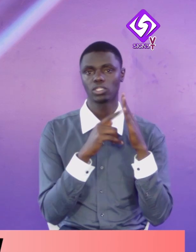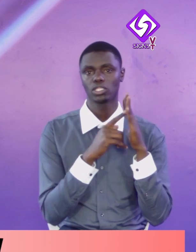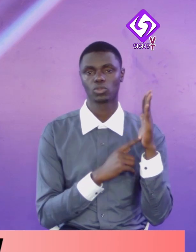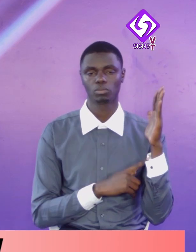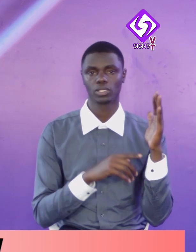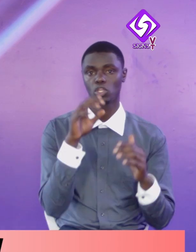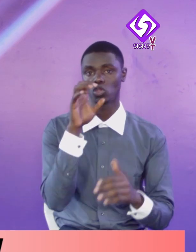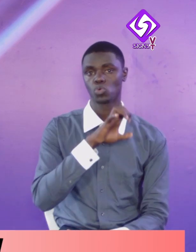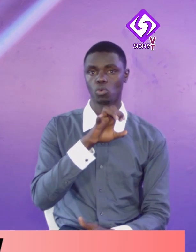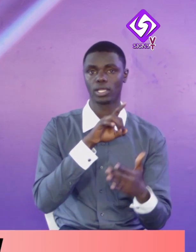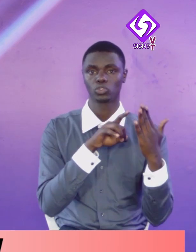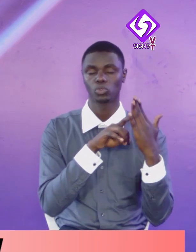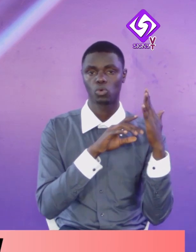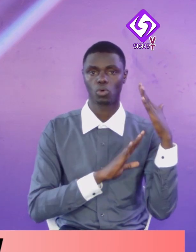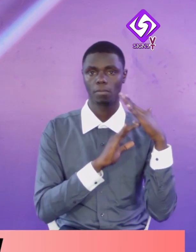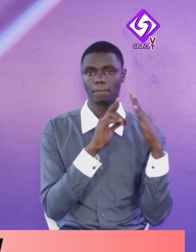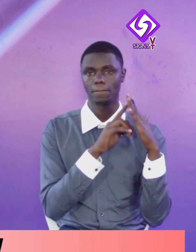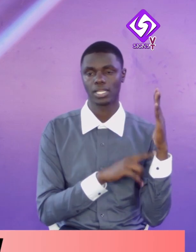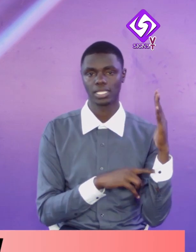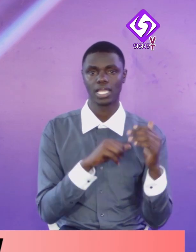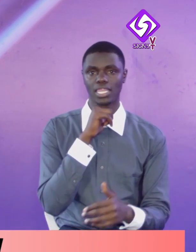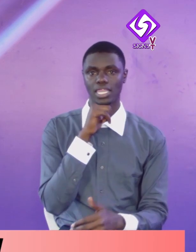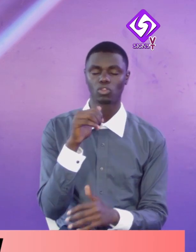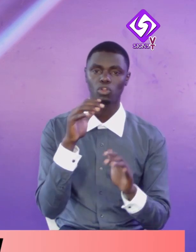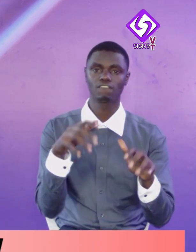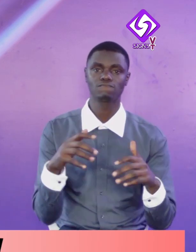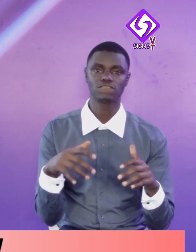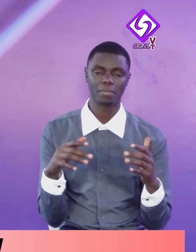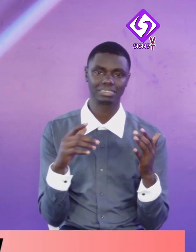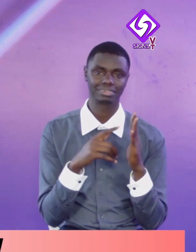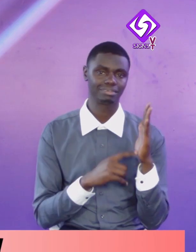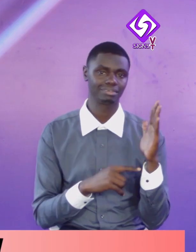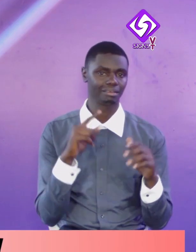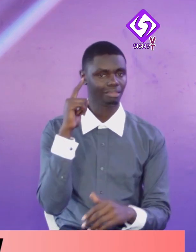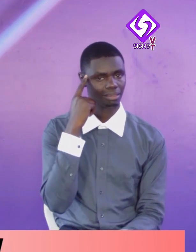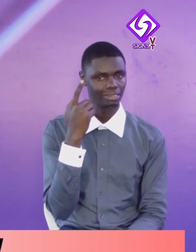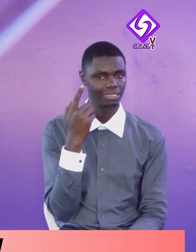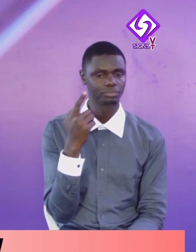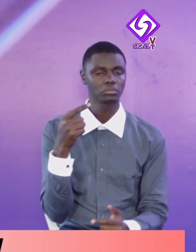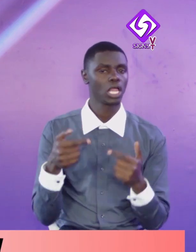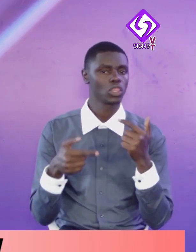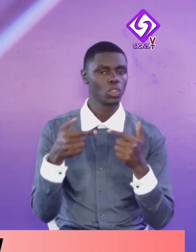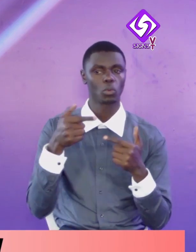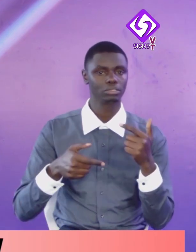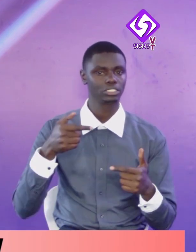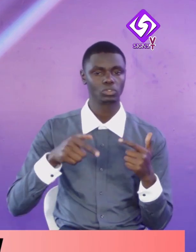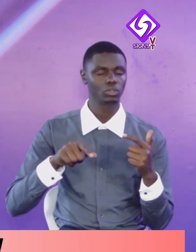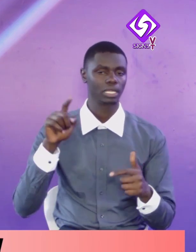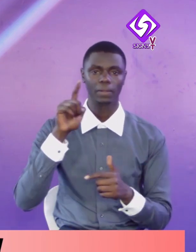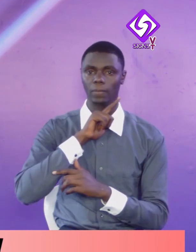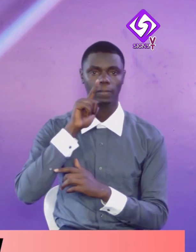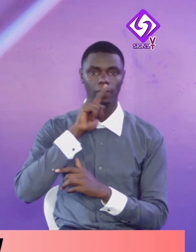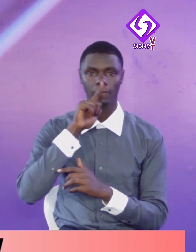Europe. This time they don't want to be called Farmers League. Yeah. I think the competition has